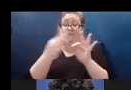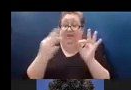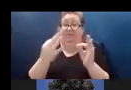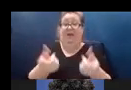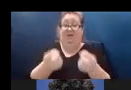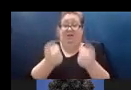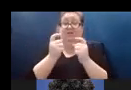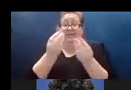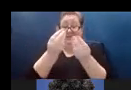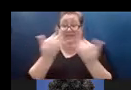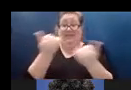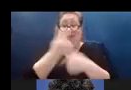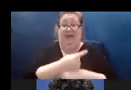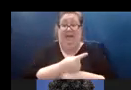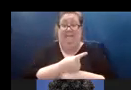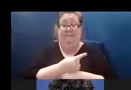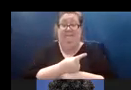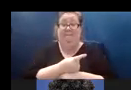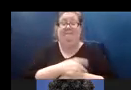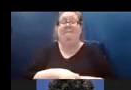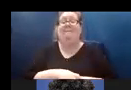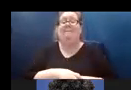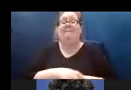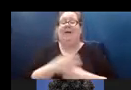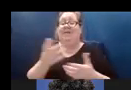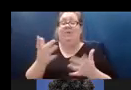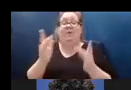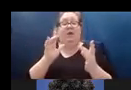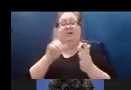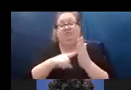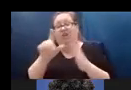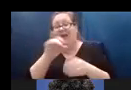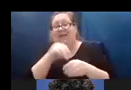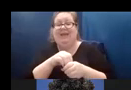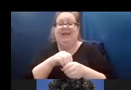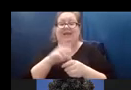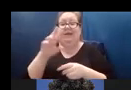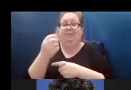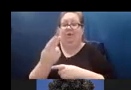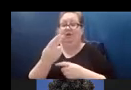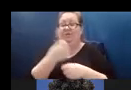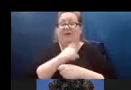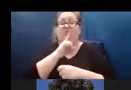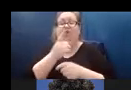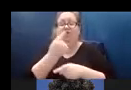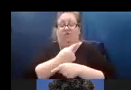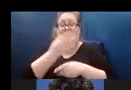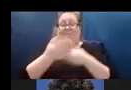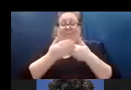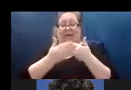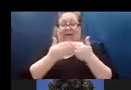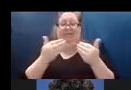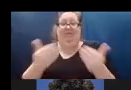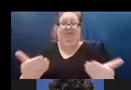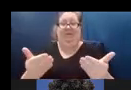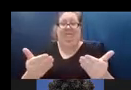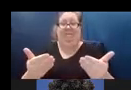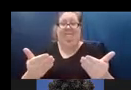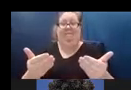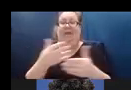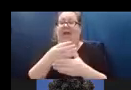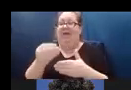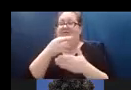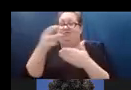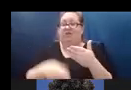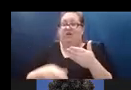in March. And then we'll want to check in and make sure that we're on the right path. We'll also bring the results of the quantitative risk